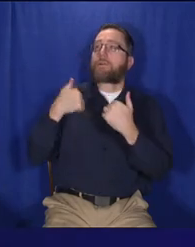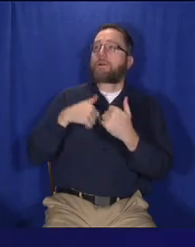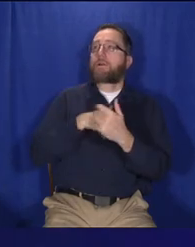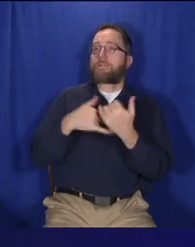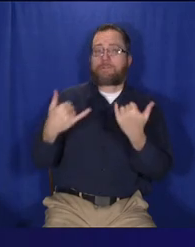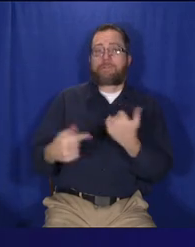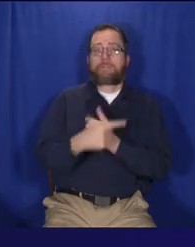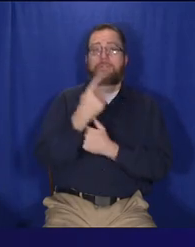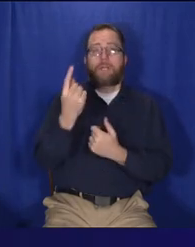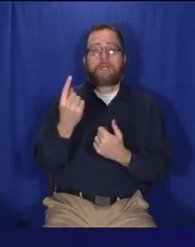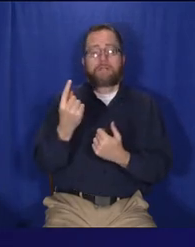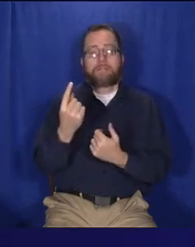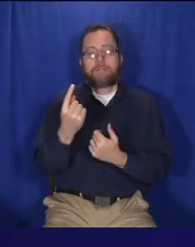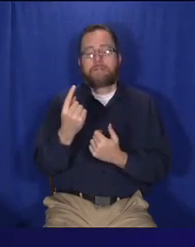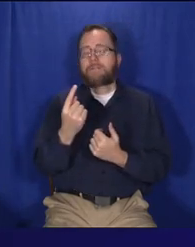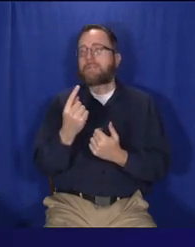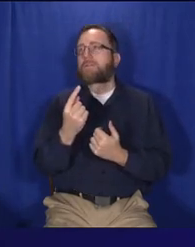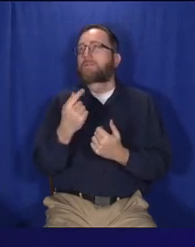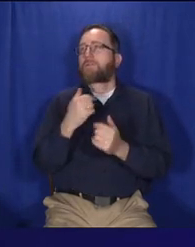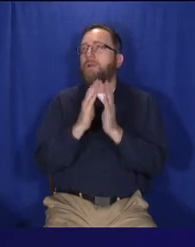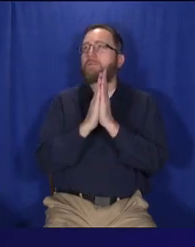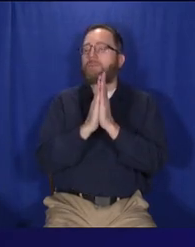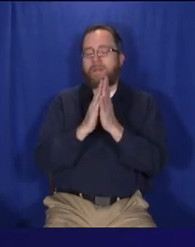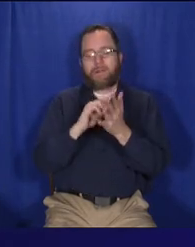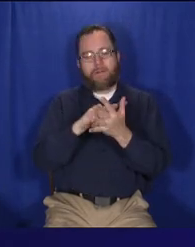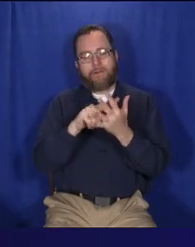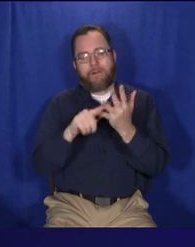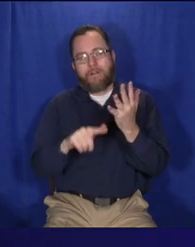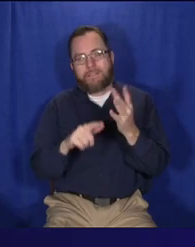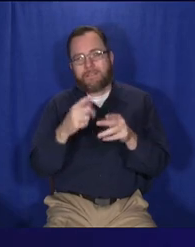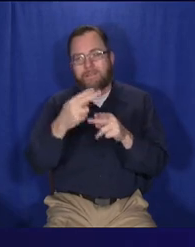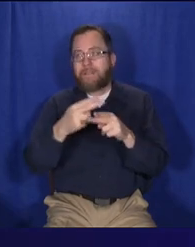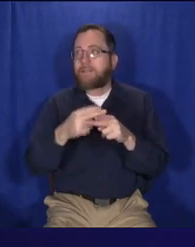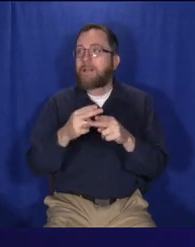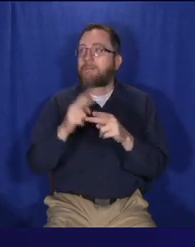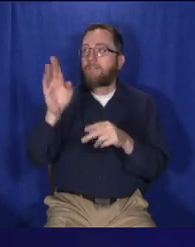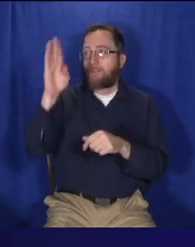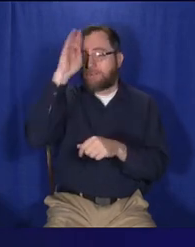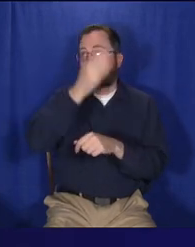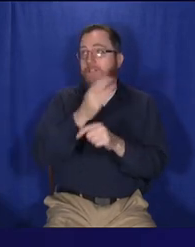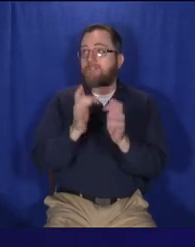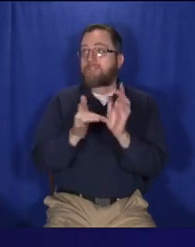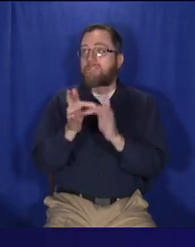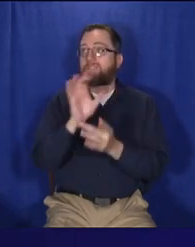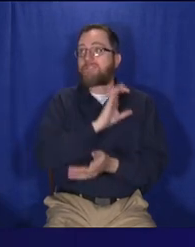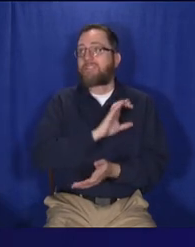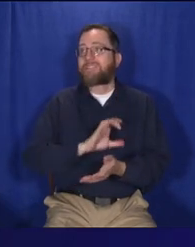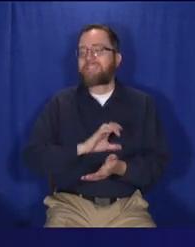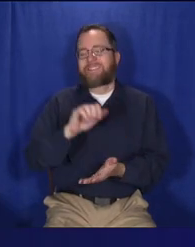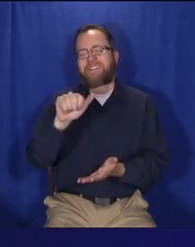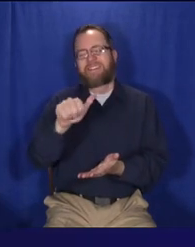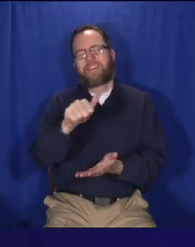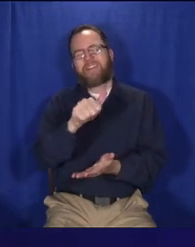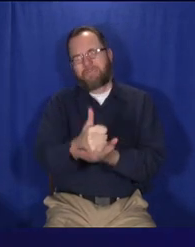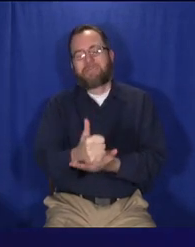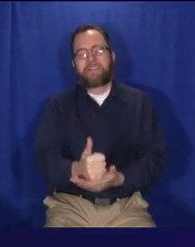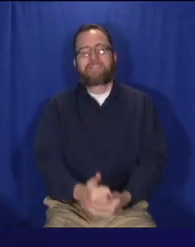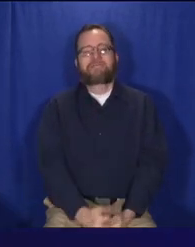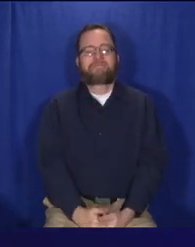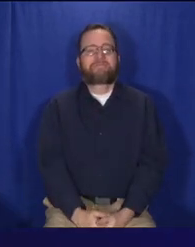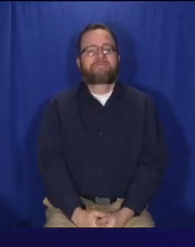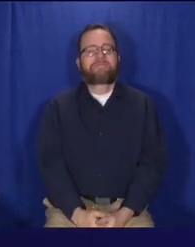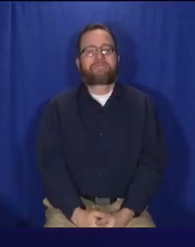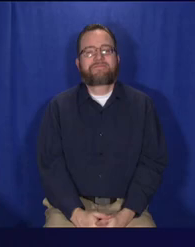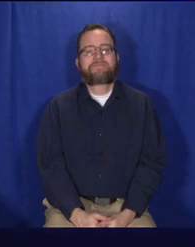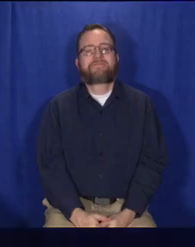you bear much fruit? We pray all these things in the name of your Son, Jesus Christ. Amen.